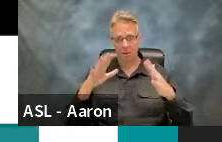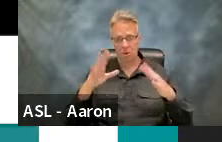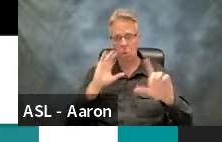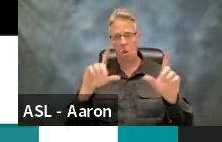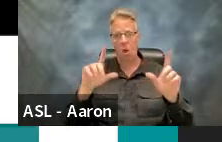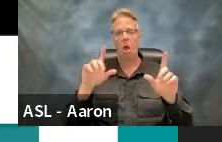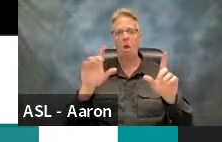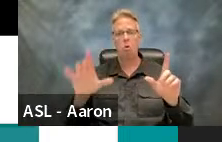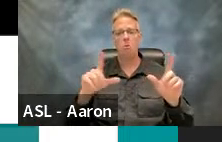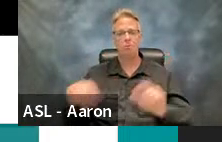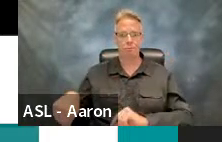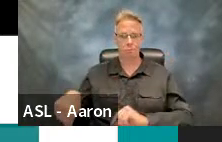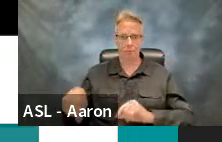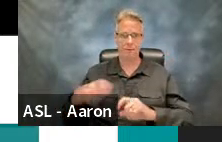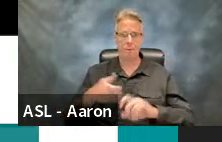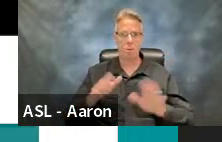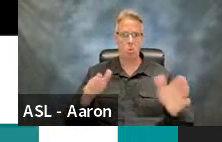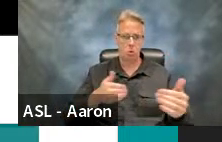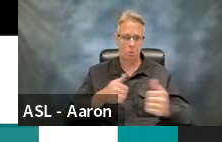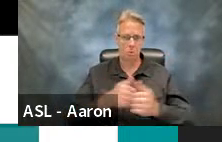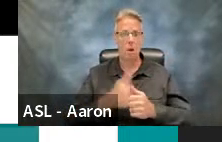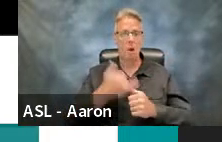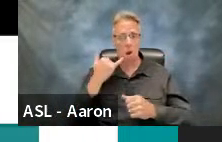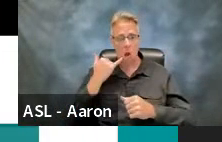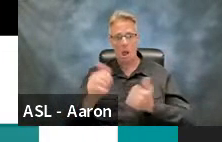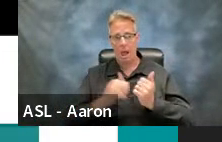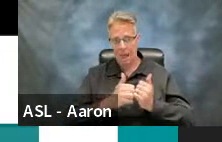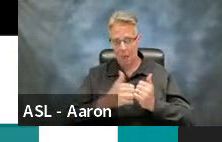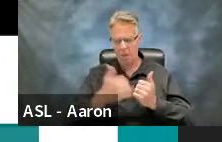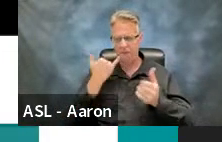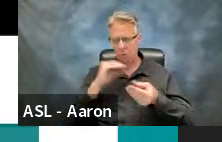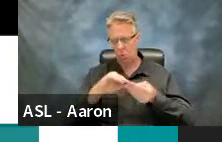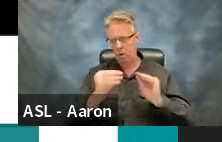period concludes. To comment by phone, please dial